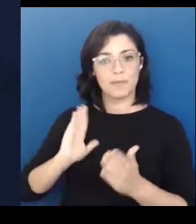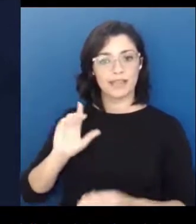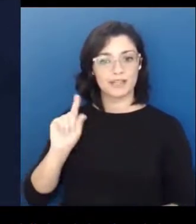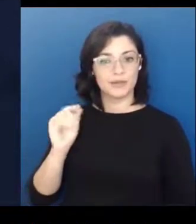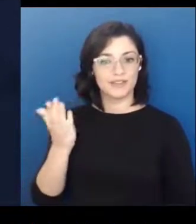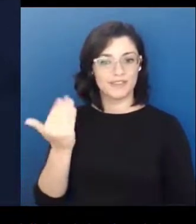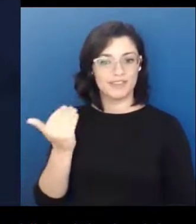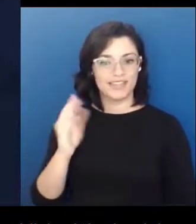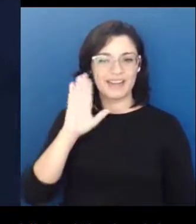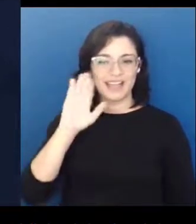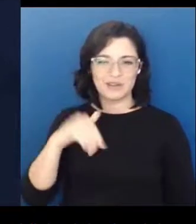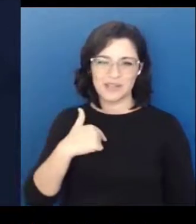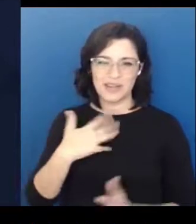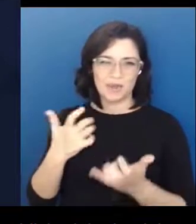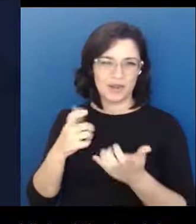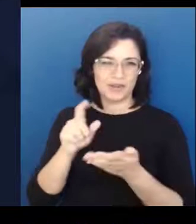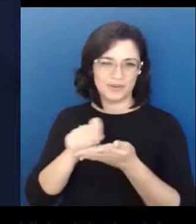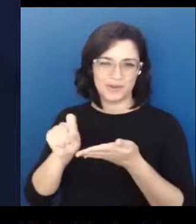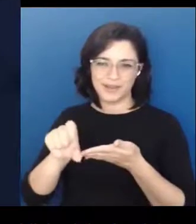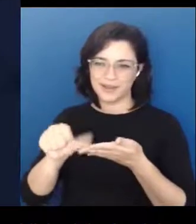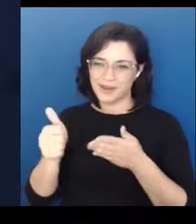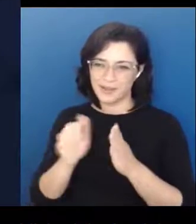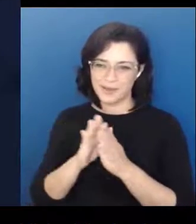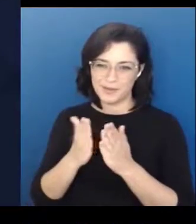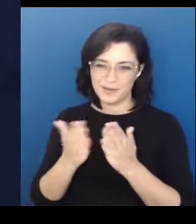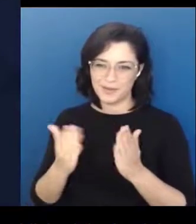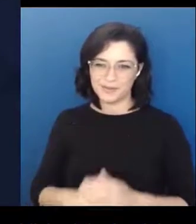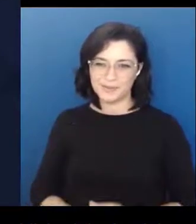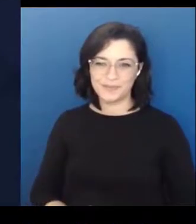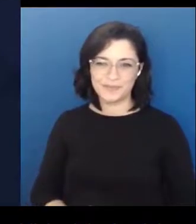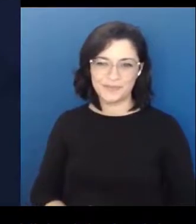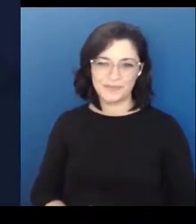just one of a number of memoir